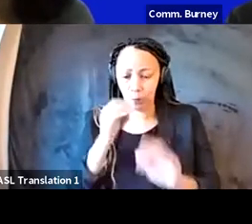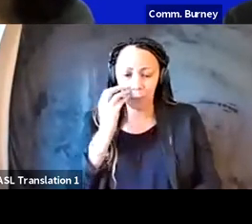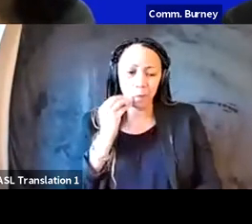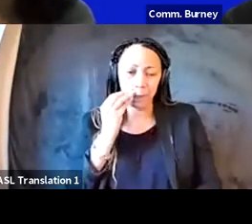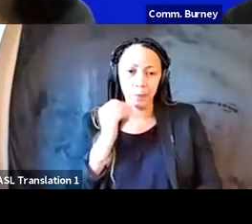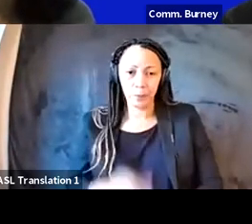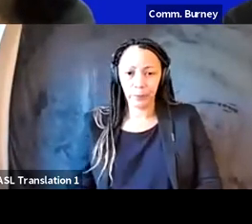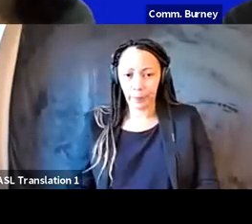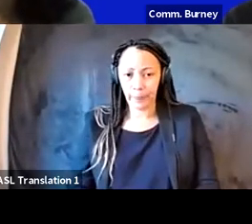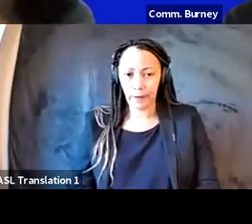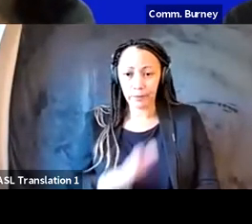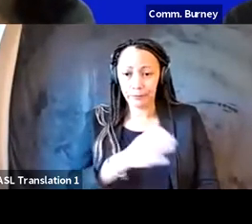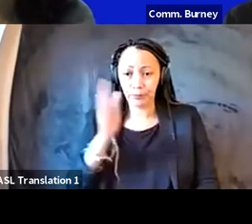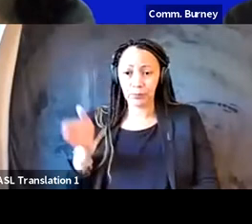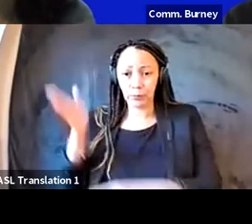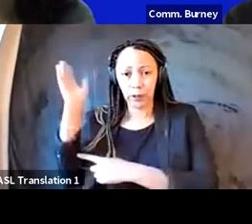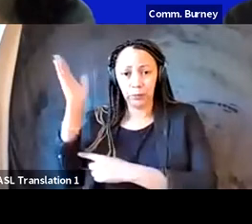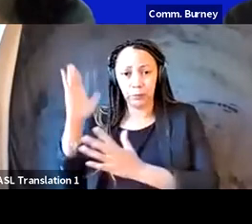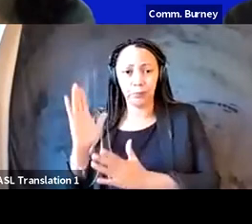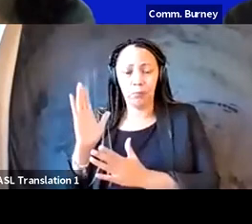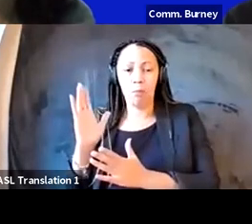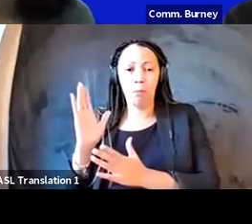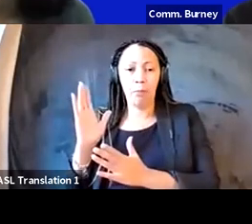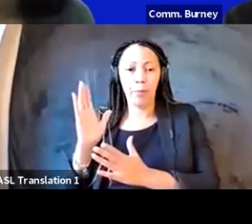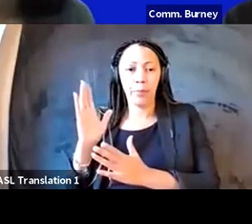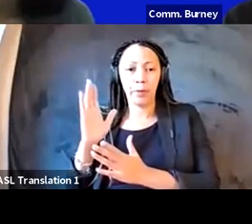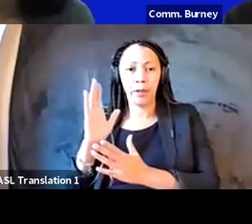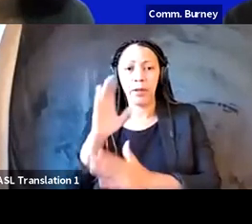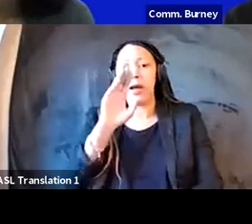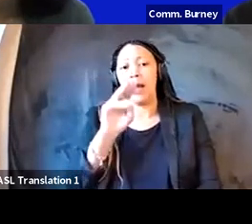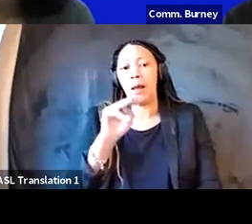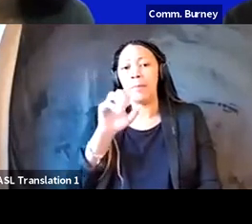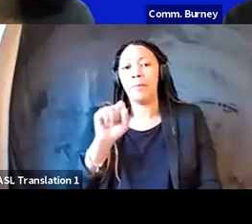Our next speaker is Mrs. Jessica Park.